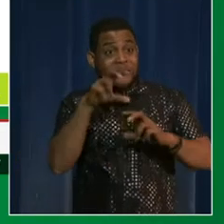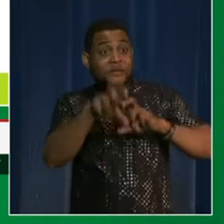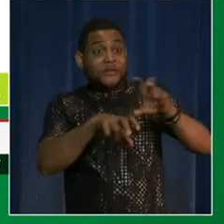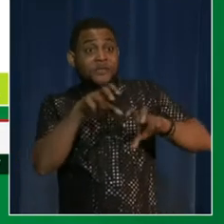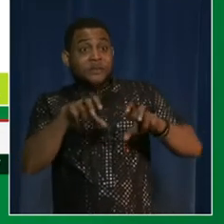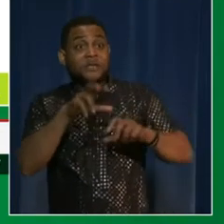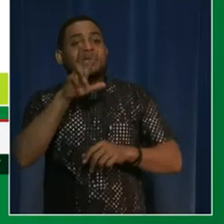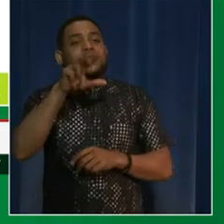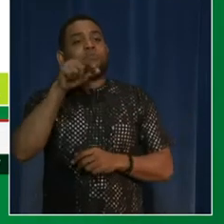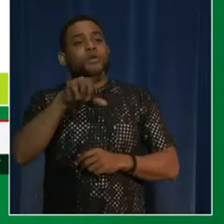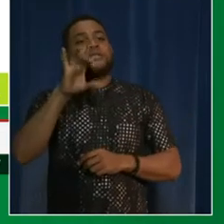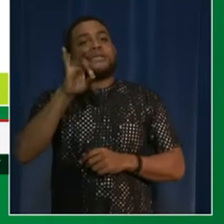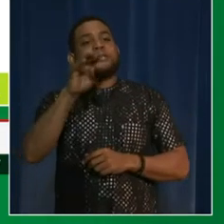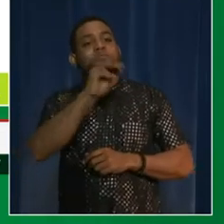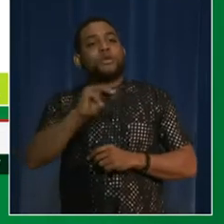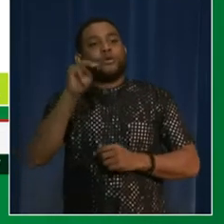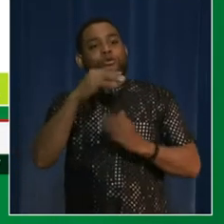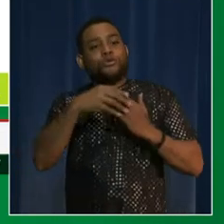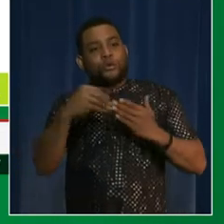million.